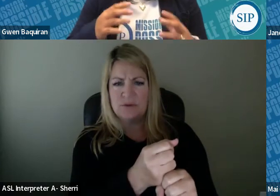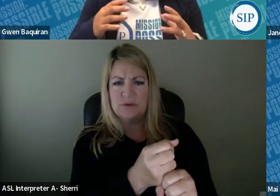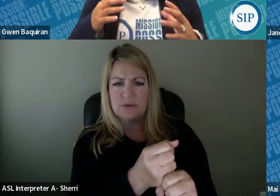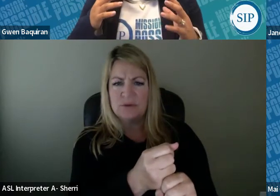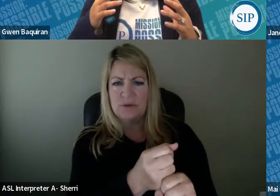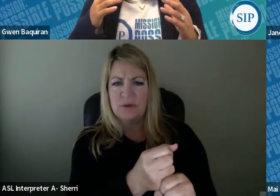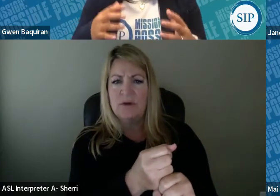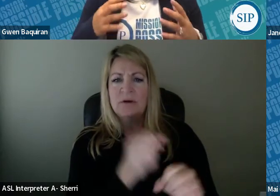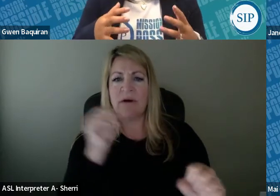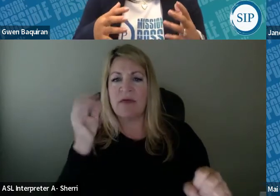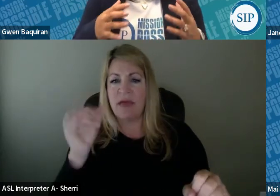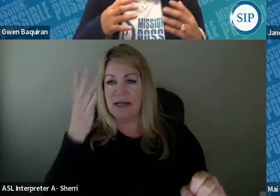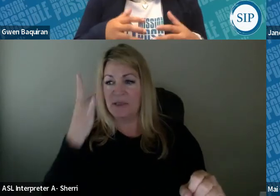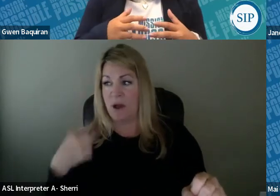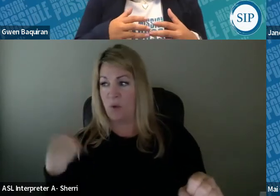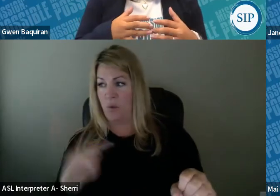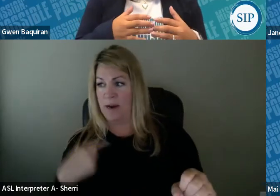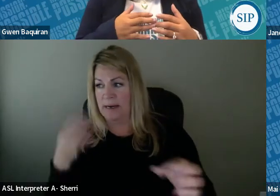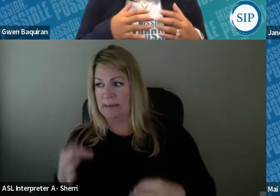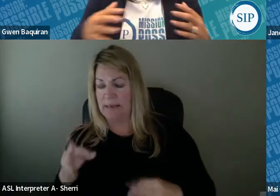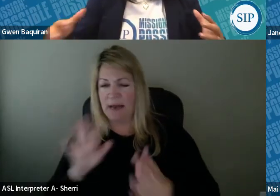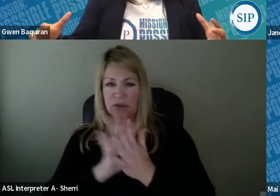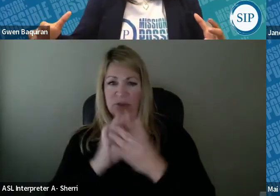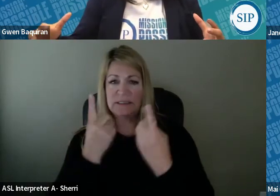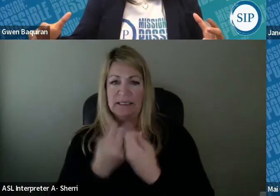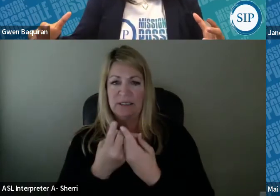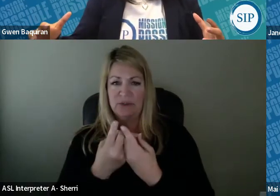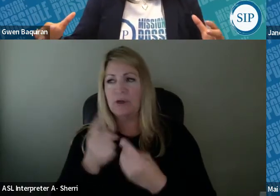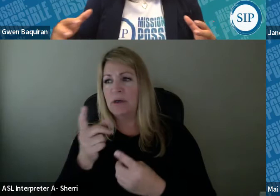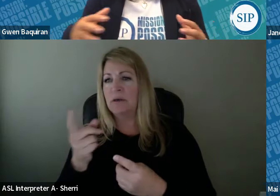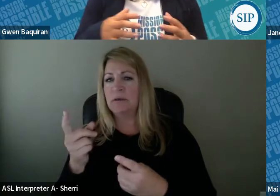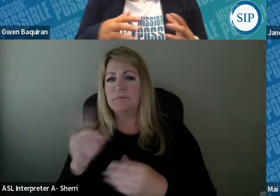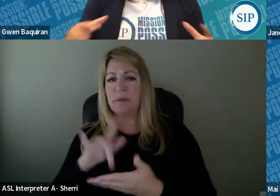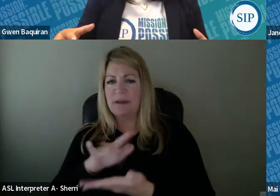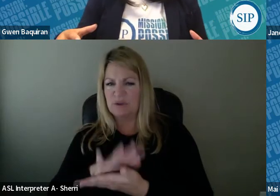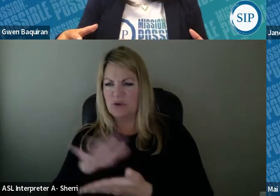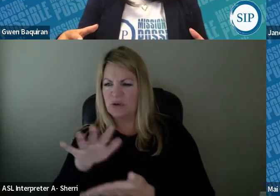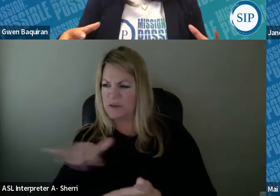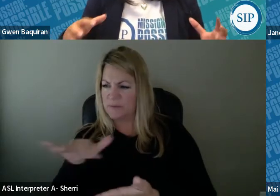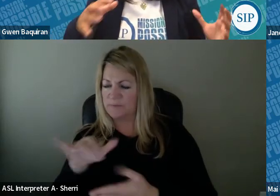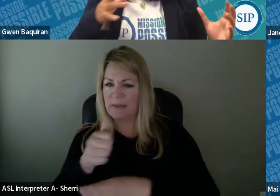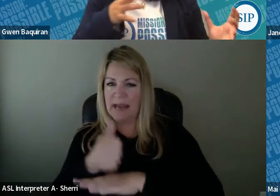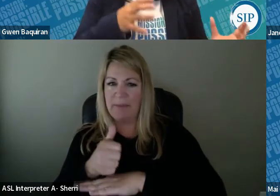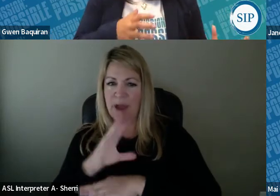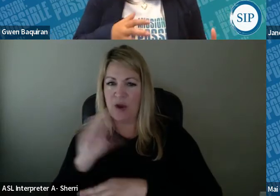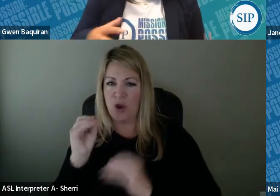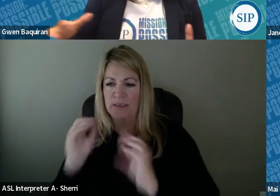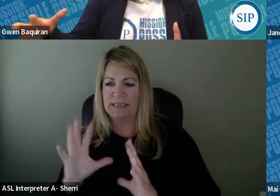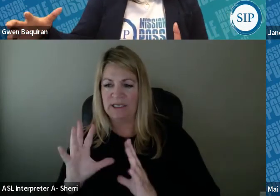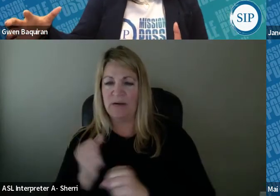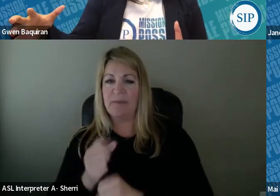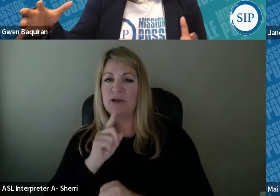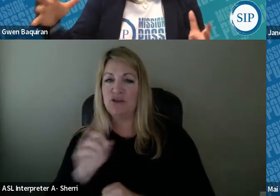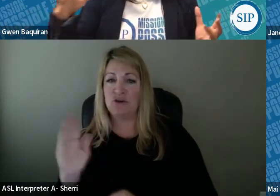why we decided as a school district who's running our middle schools to implement co-teaching to ensure that